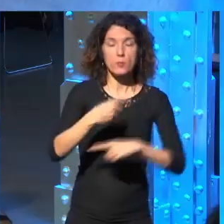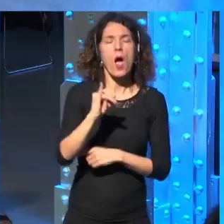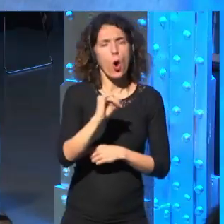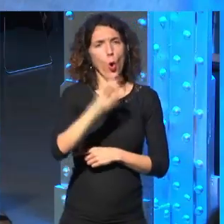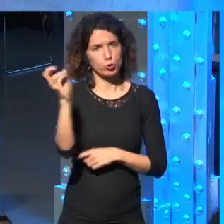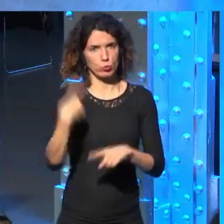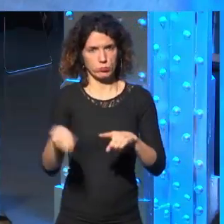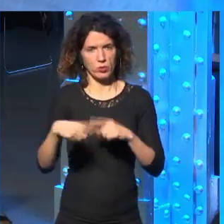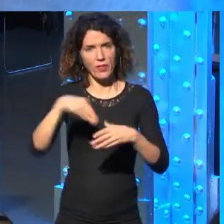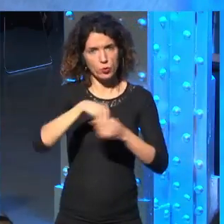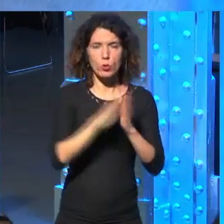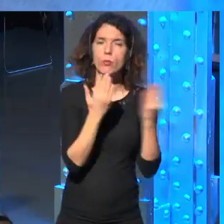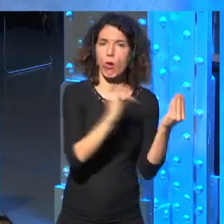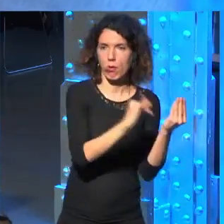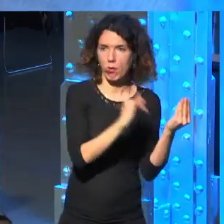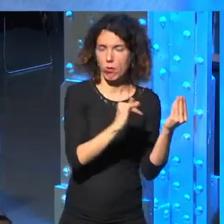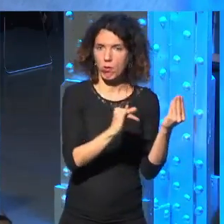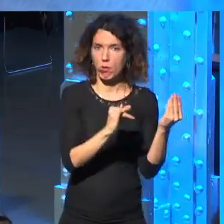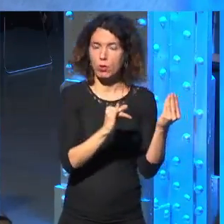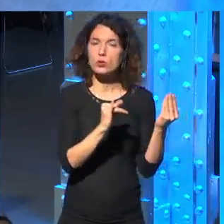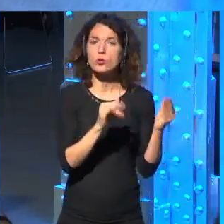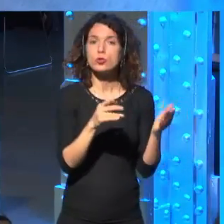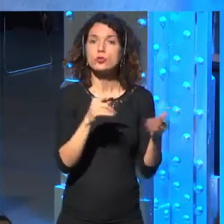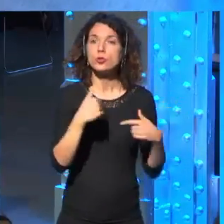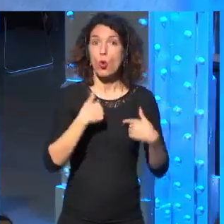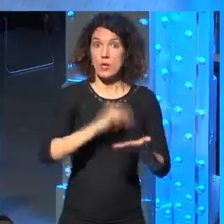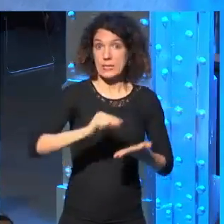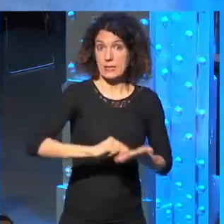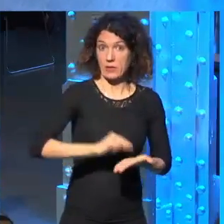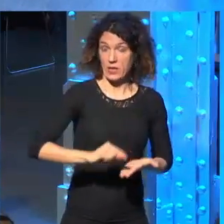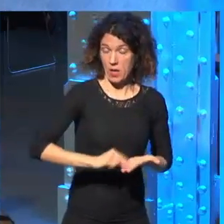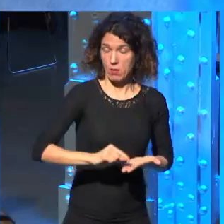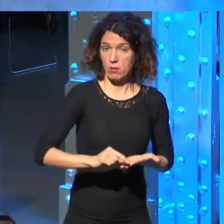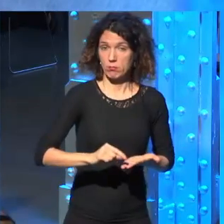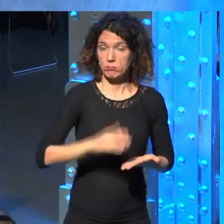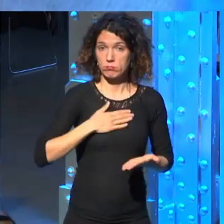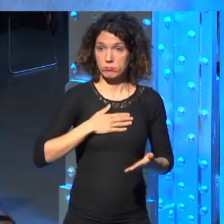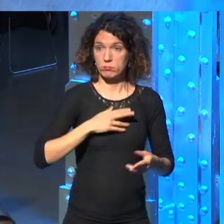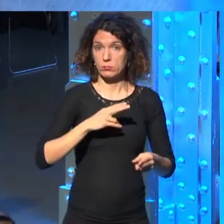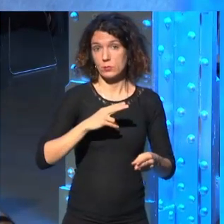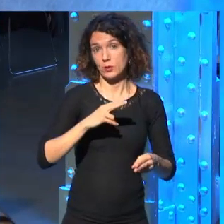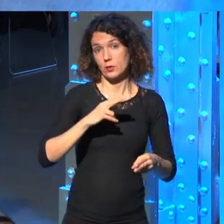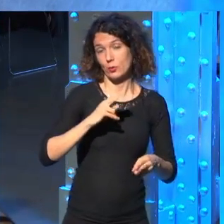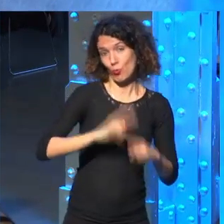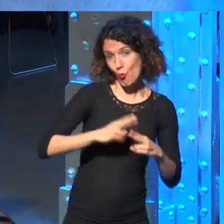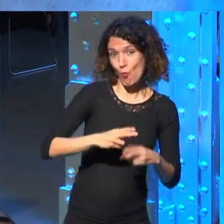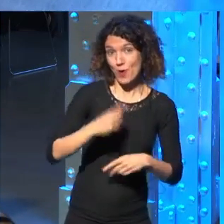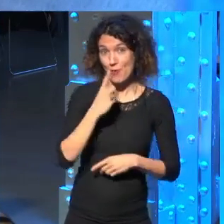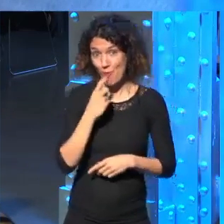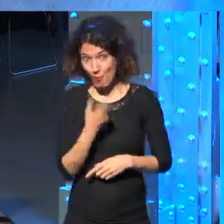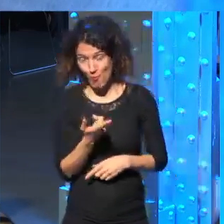that as I was writing, My Name is Red, I read a lot of old